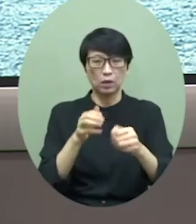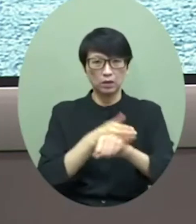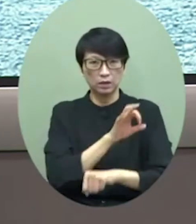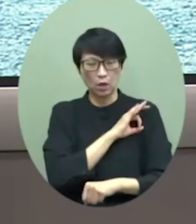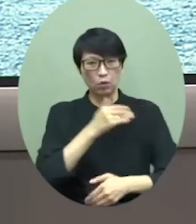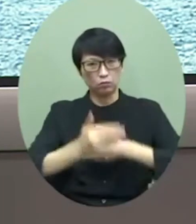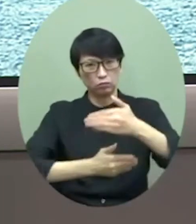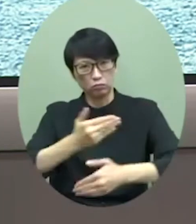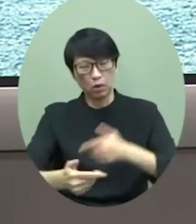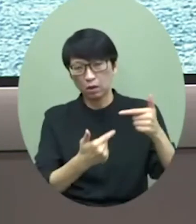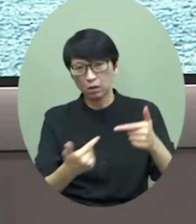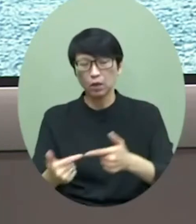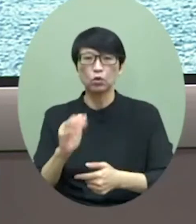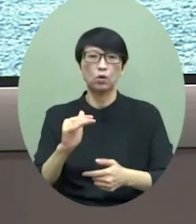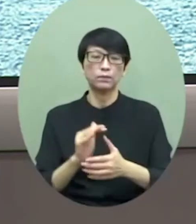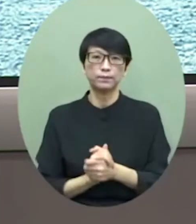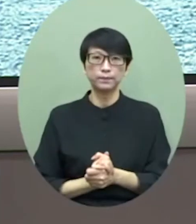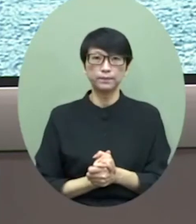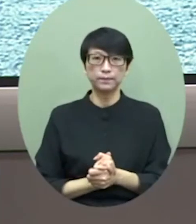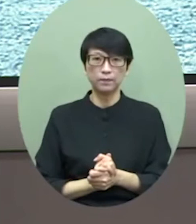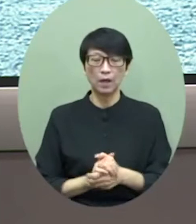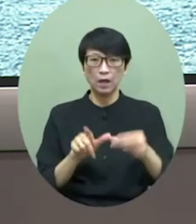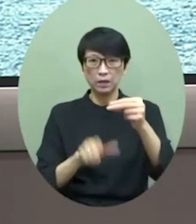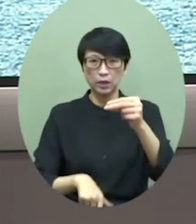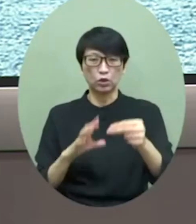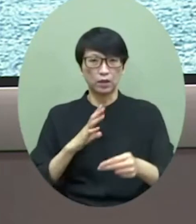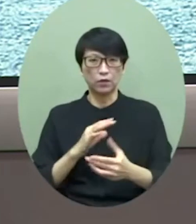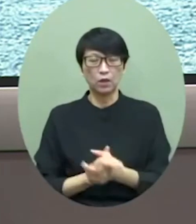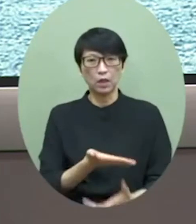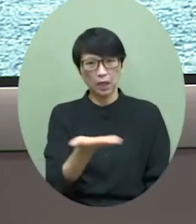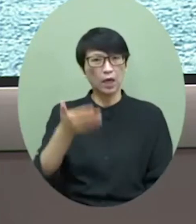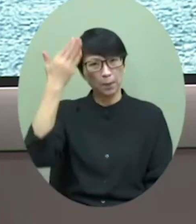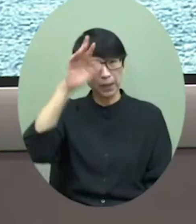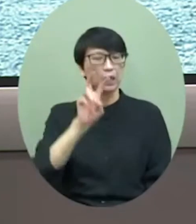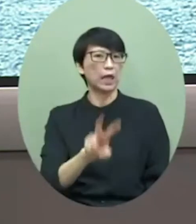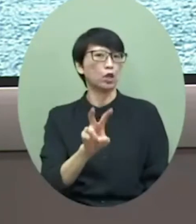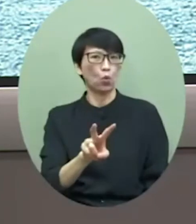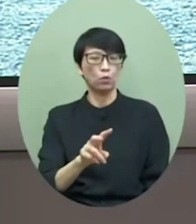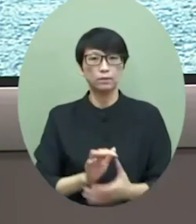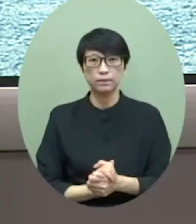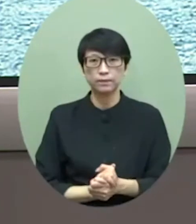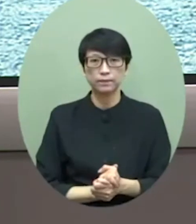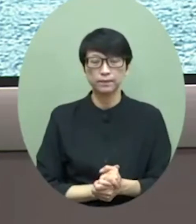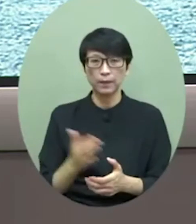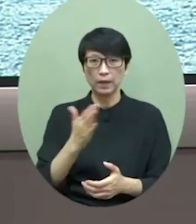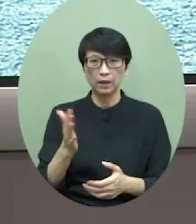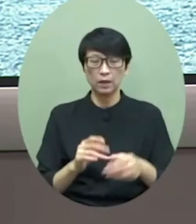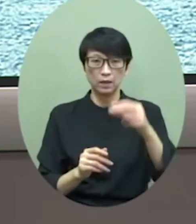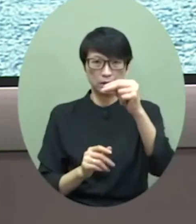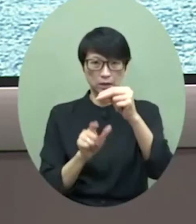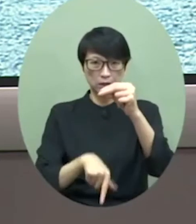it's under the suppress and lift strategy that we were able to allow the community to go back